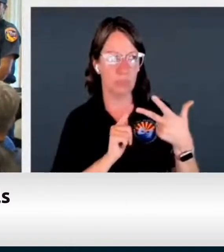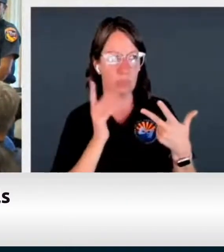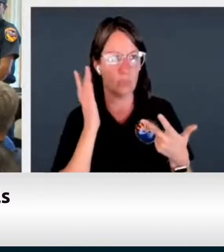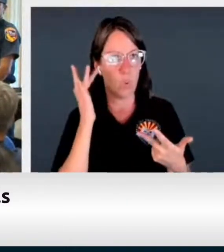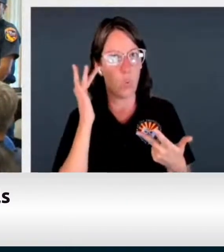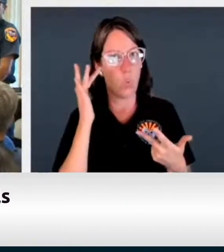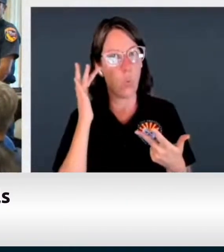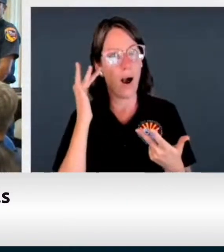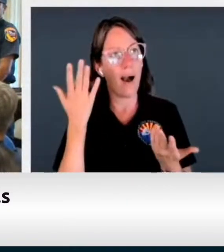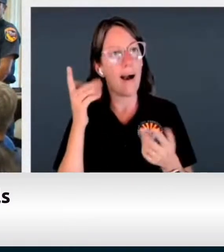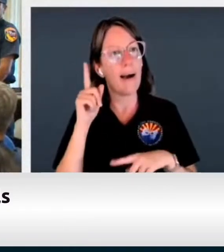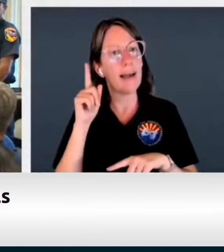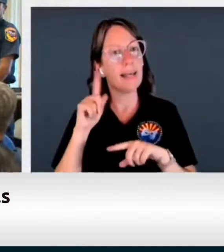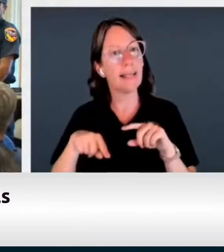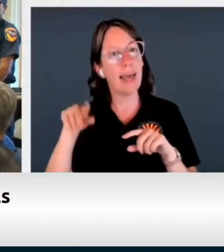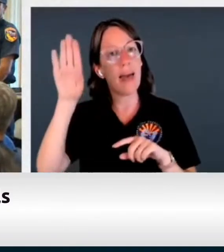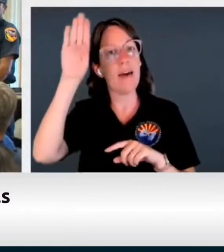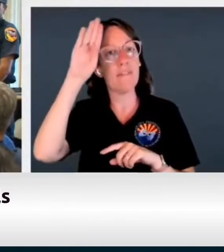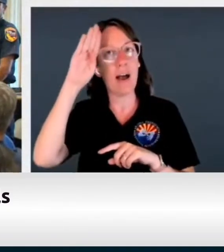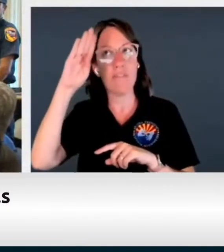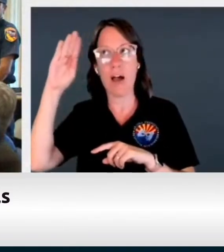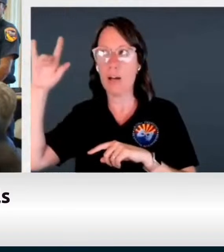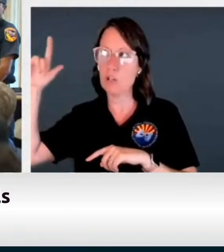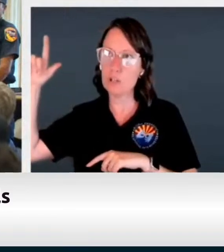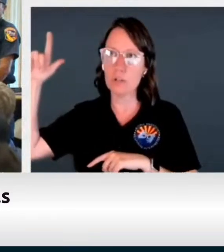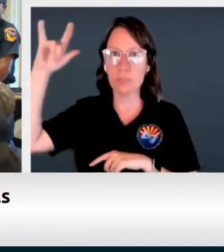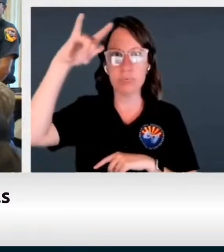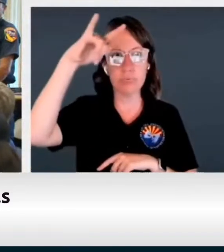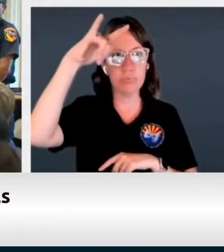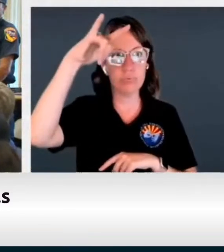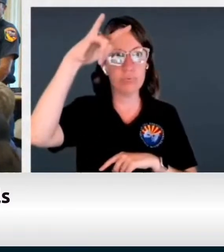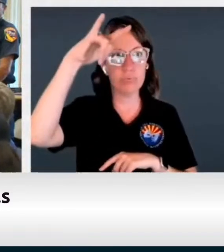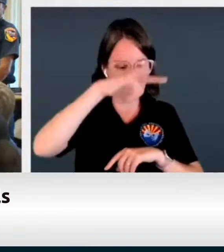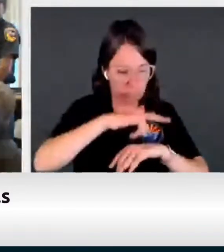in to those areas that are hard to get to?